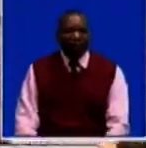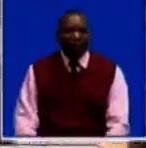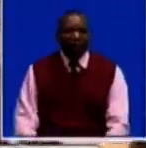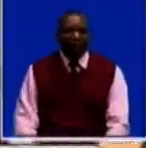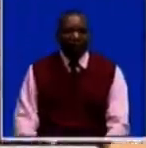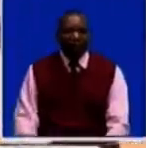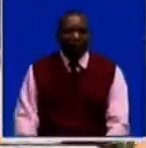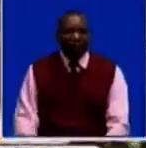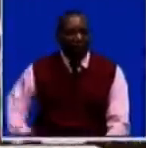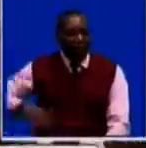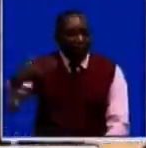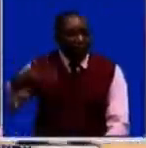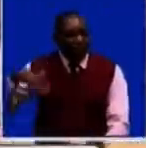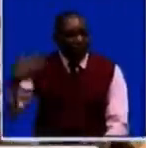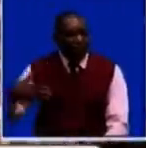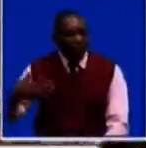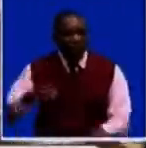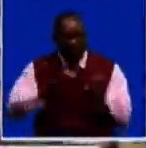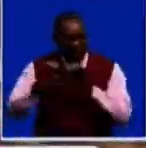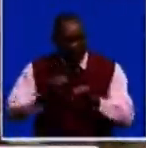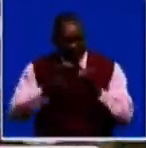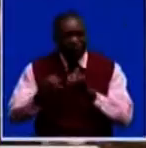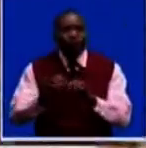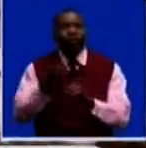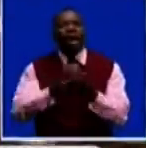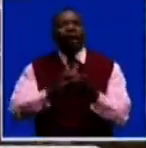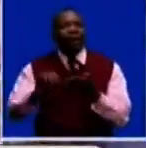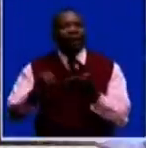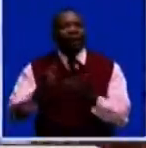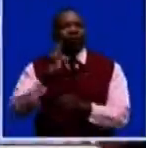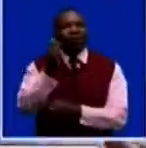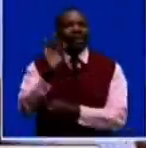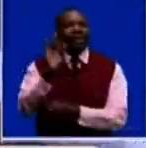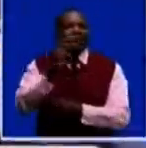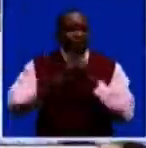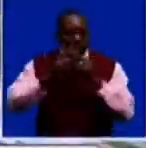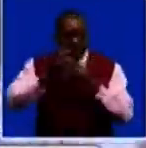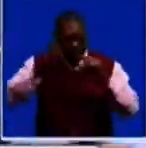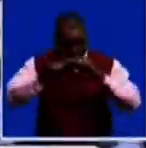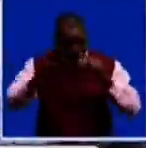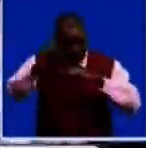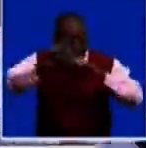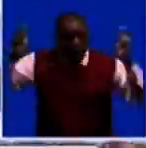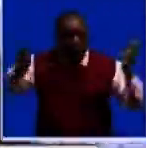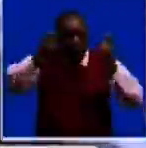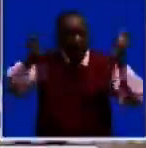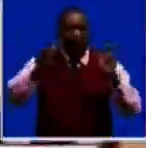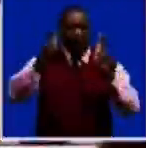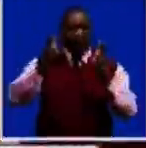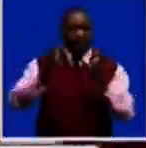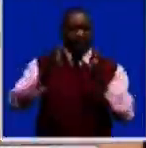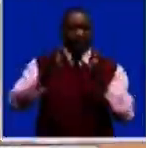This is the climax of week-long activities to commemorate the 2018 World AIDS Day, whose theme is Run the Last